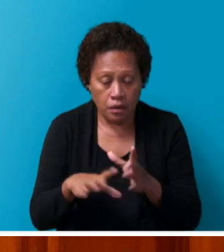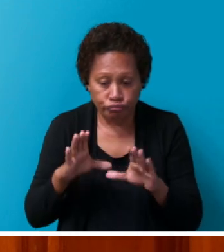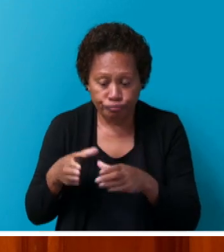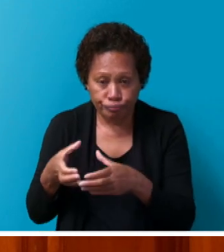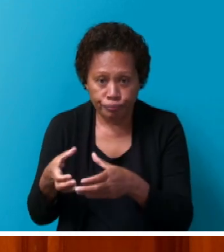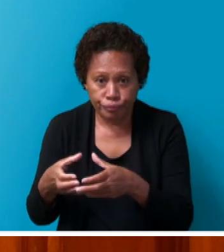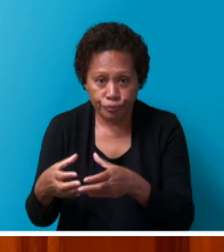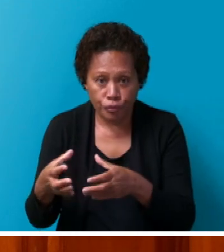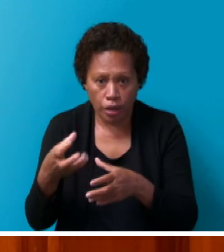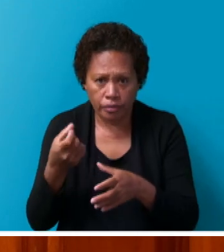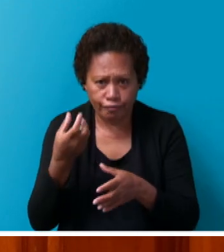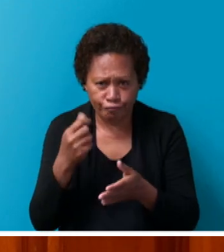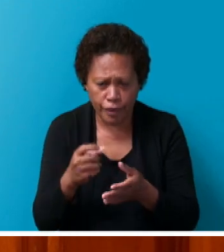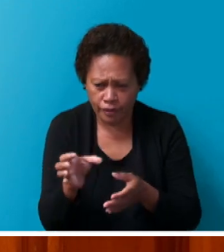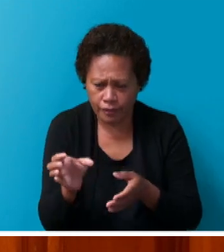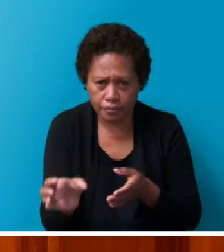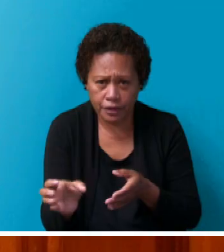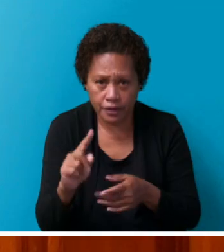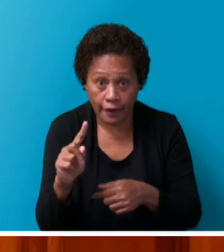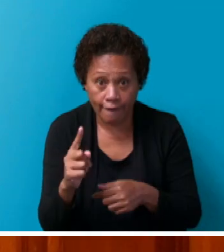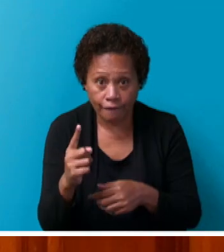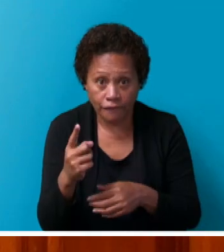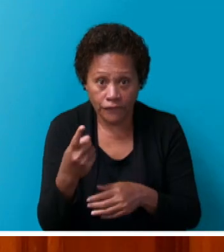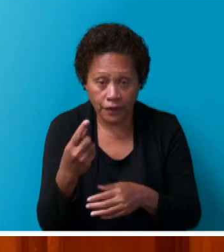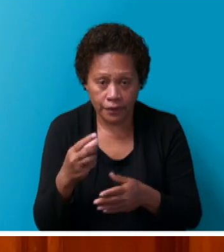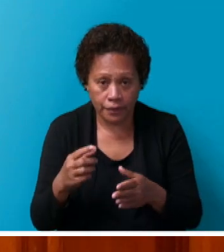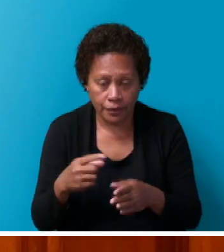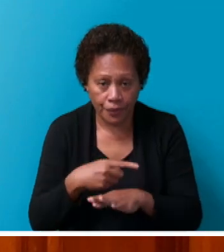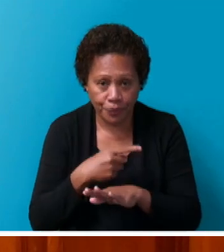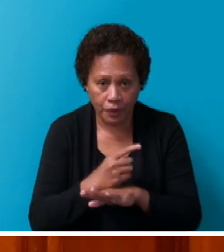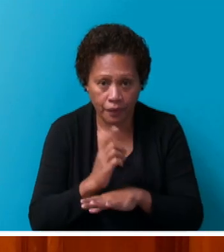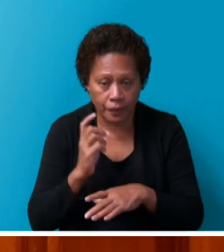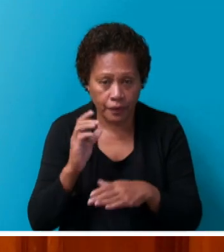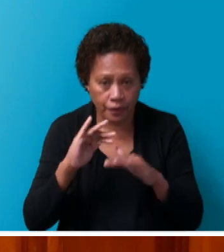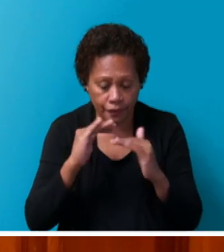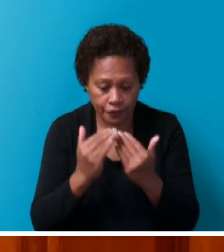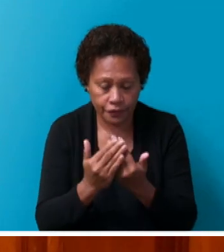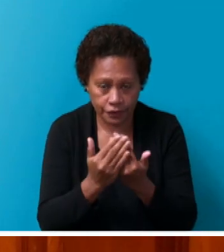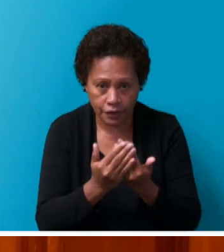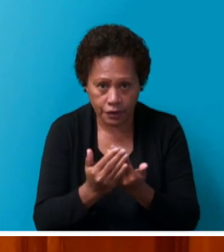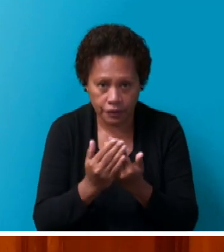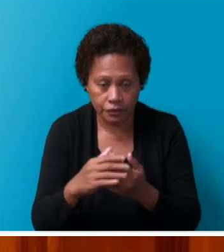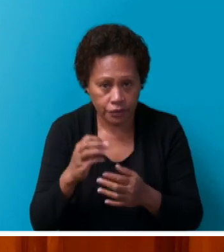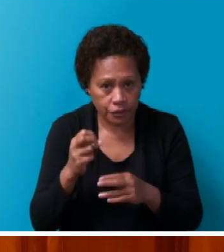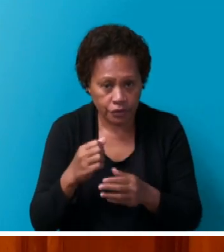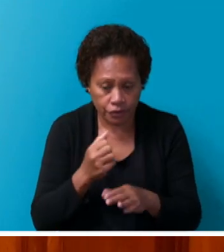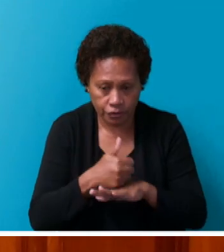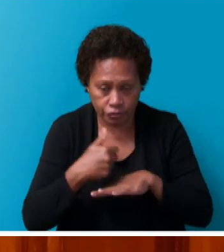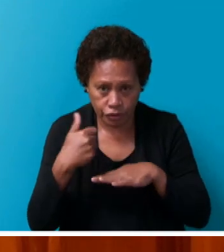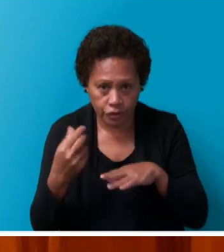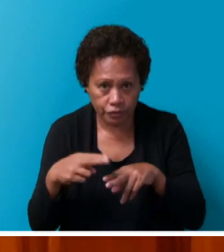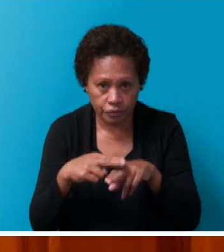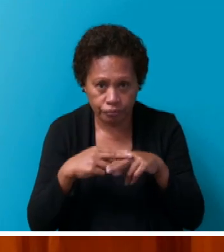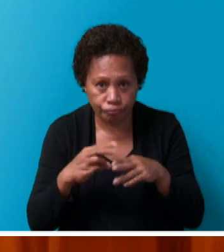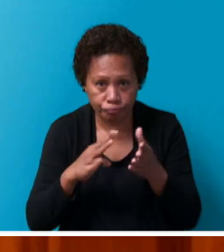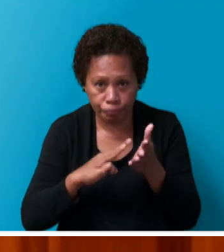Sivendra Michael, joined us for the first week of the study. The government of Fiji officially endorsed the execution of an MOU with the